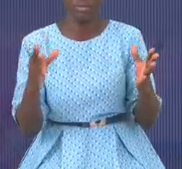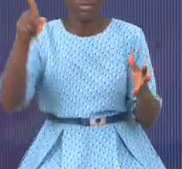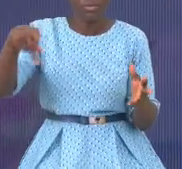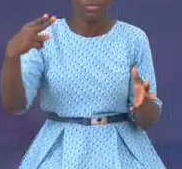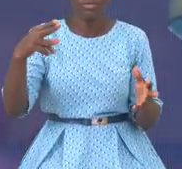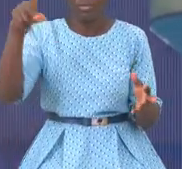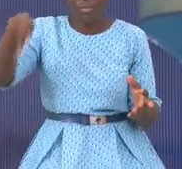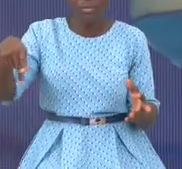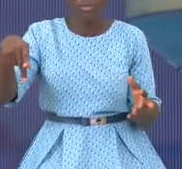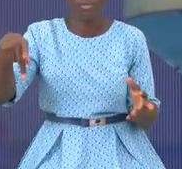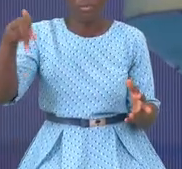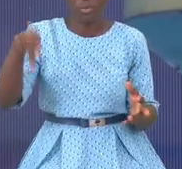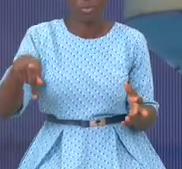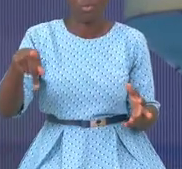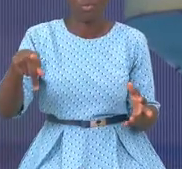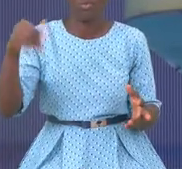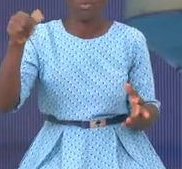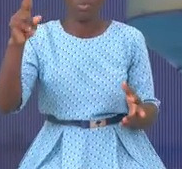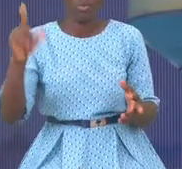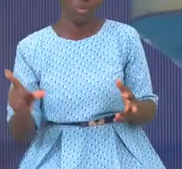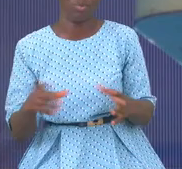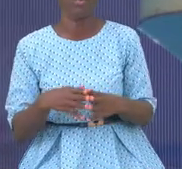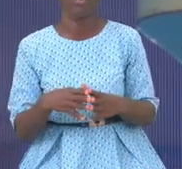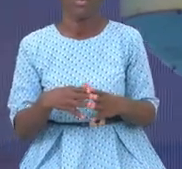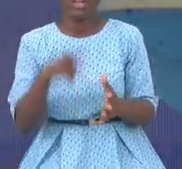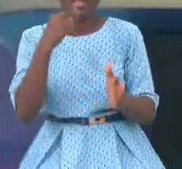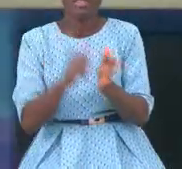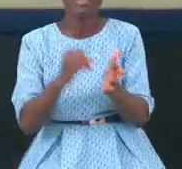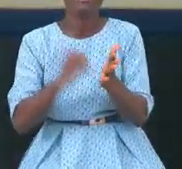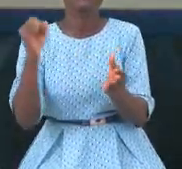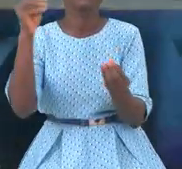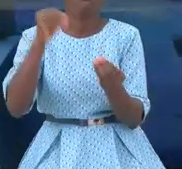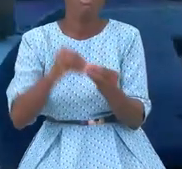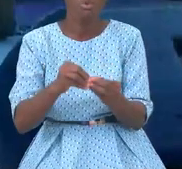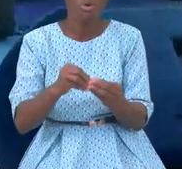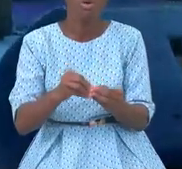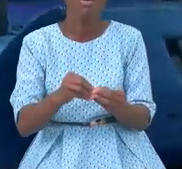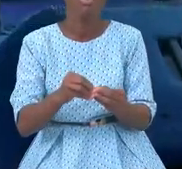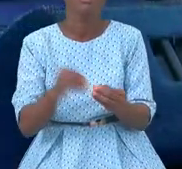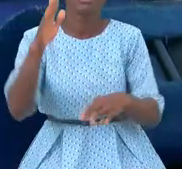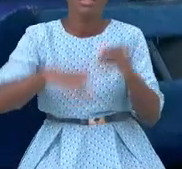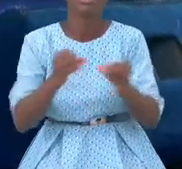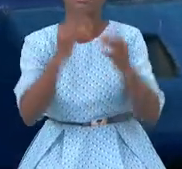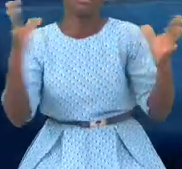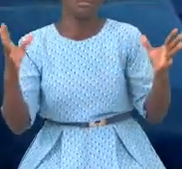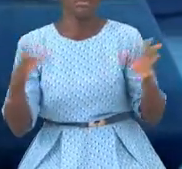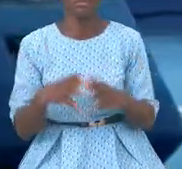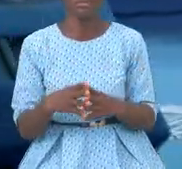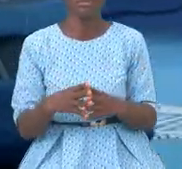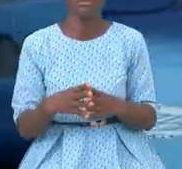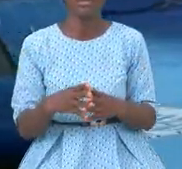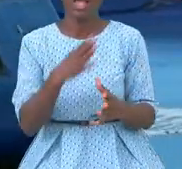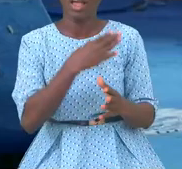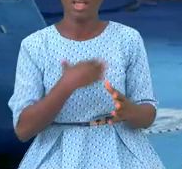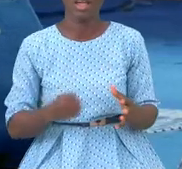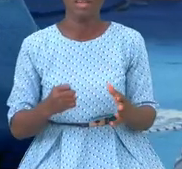word, exceedingly abundant, with faith and love, which is in